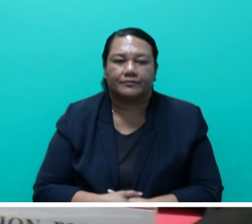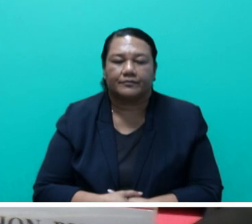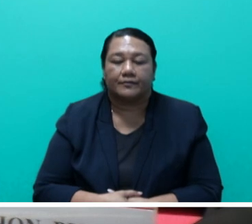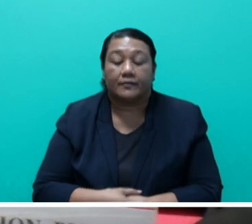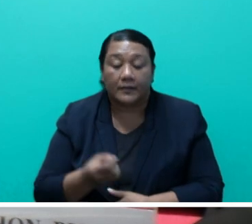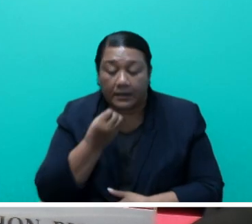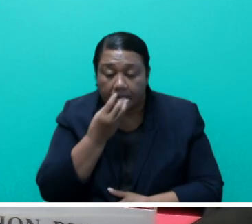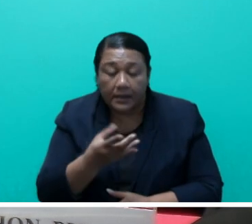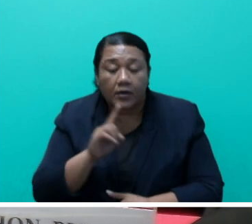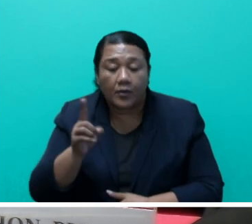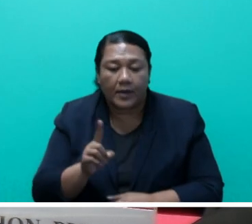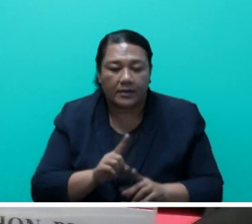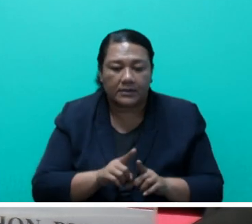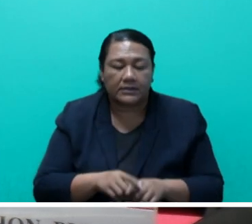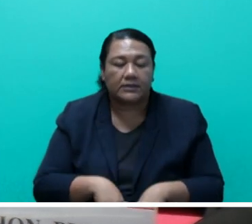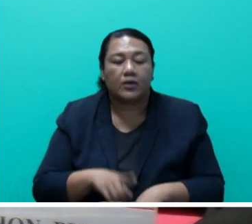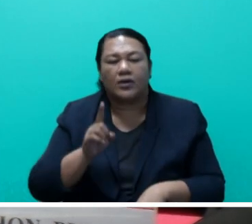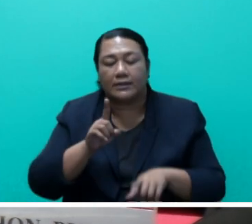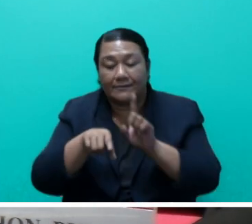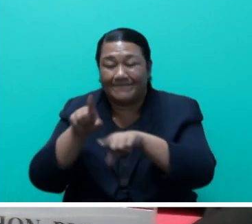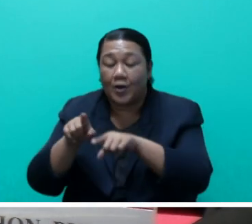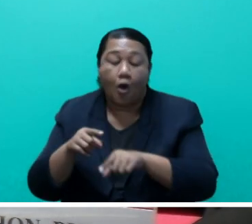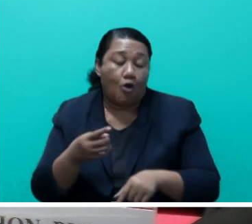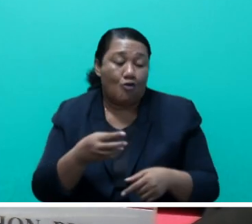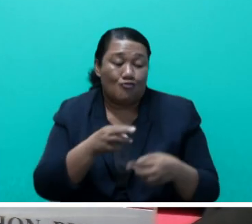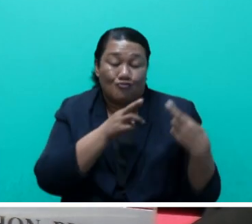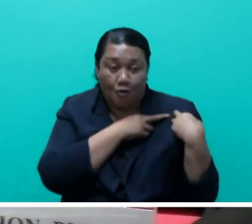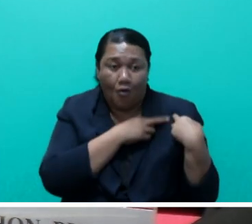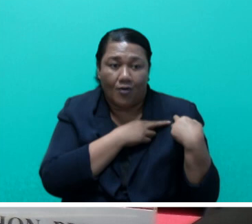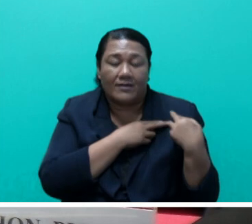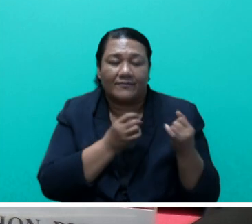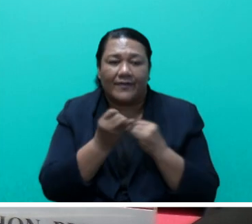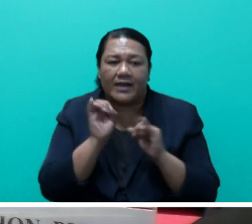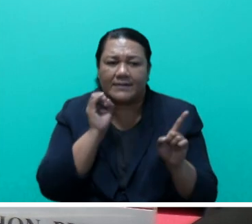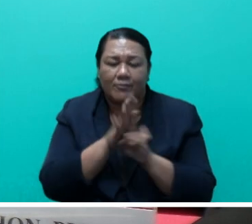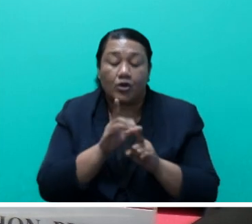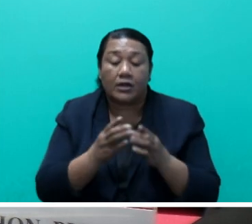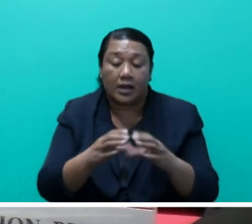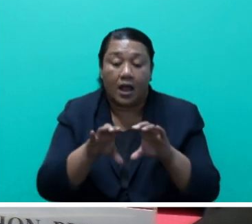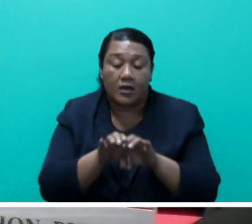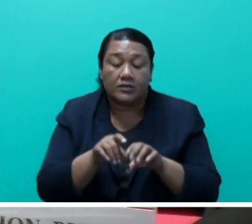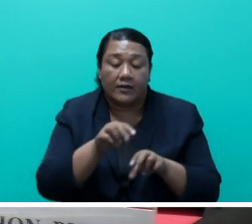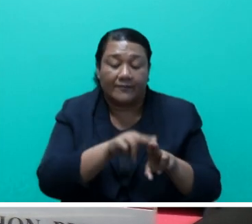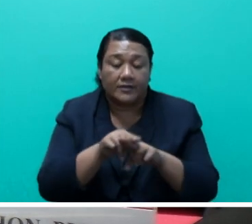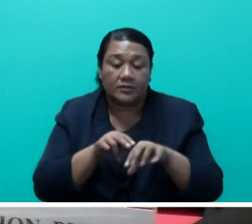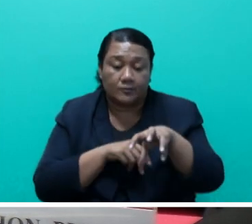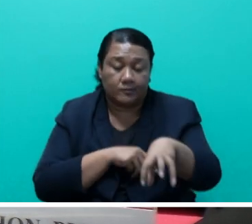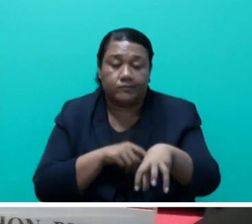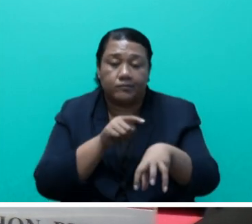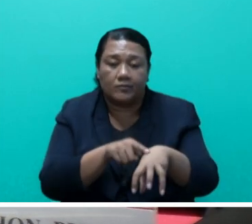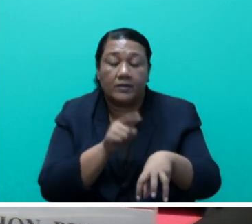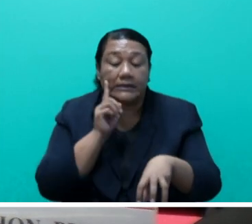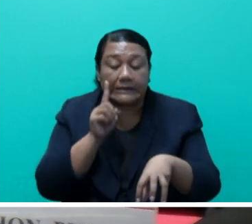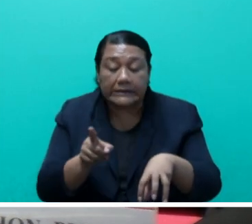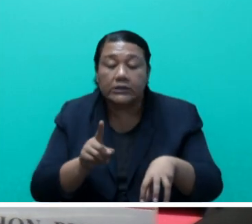Sugarcane Growers Council staffs will work very closely with the Research Institute of Fiji and FSC to monitor the